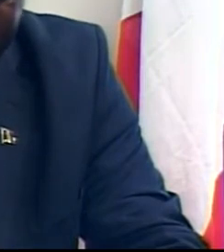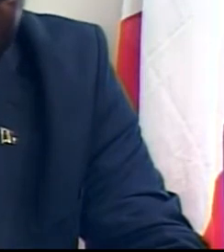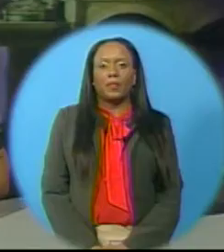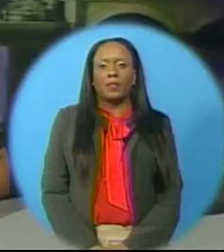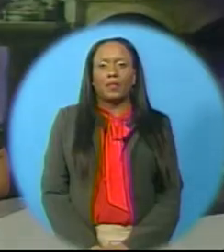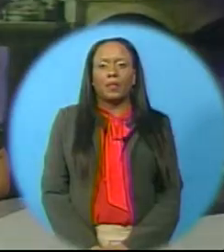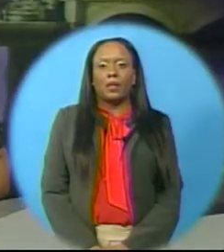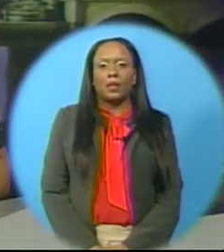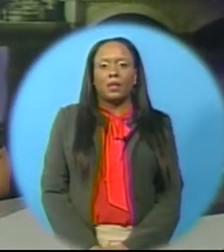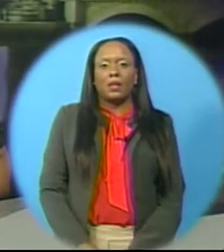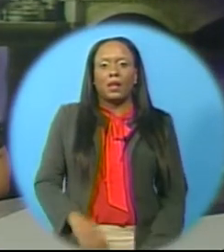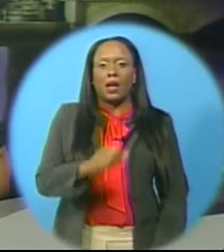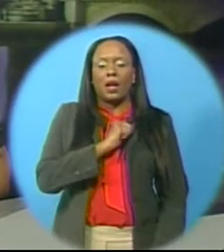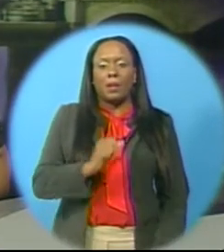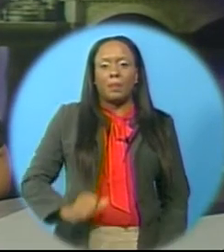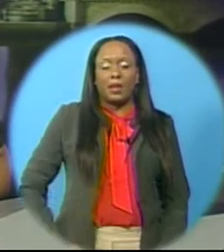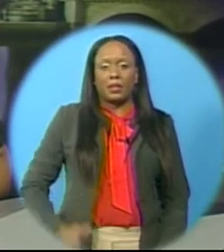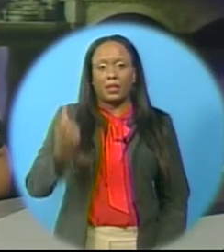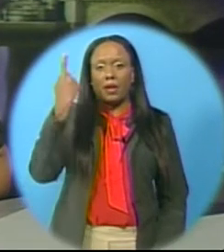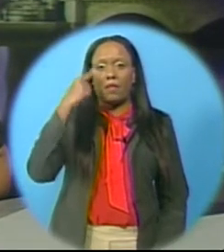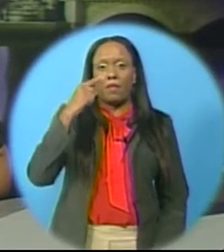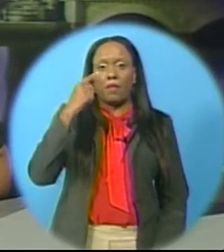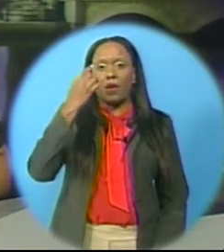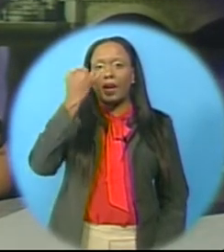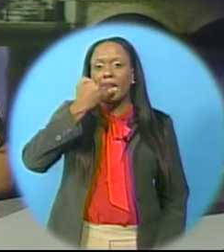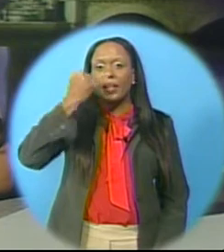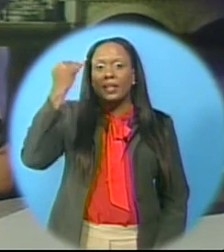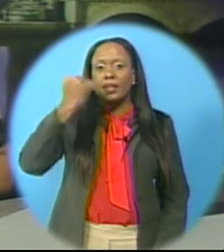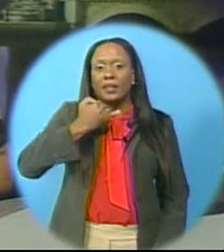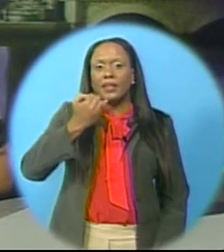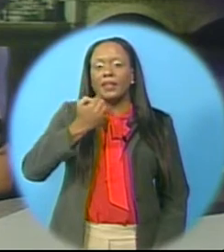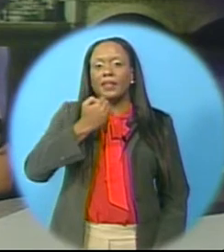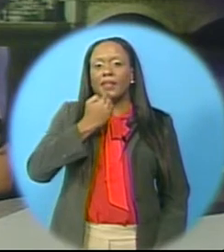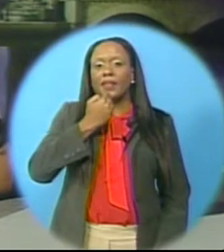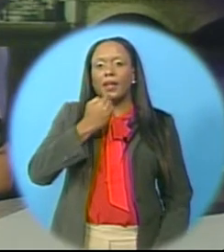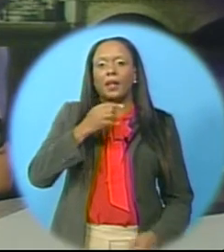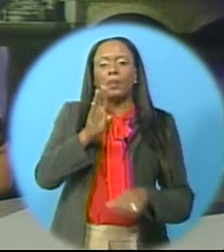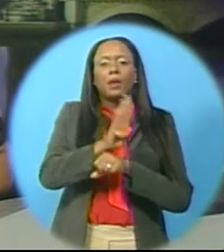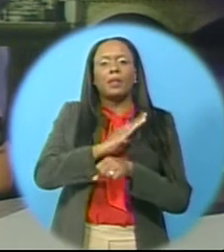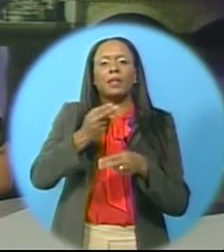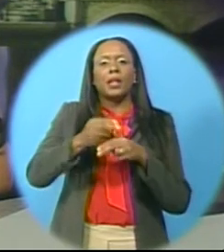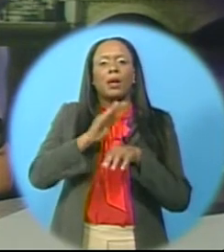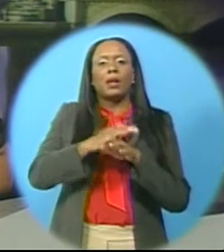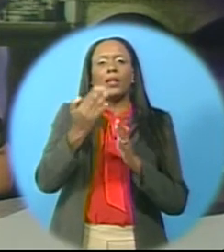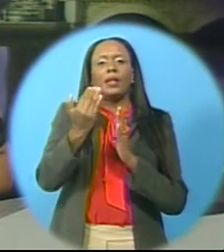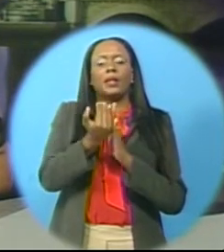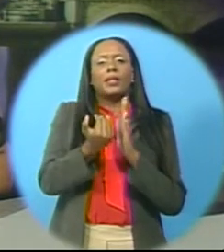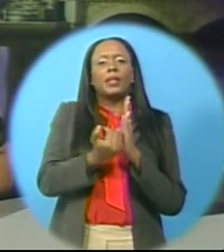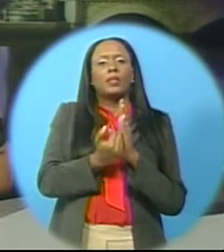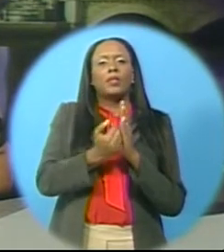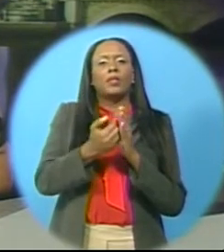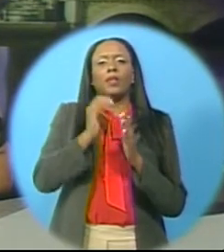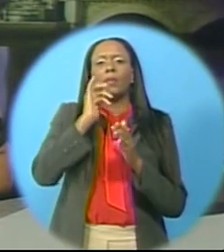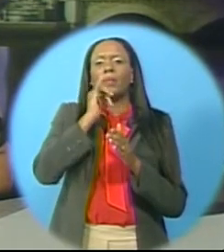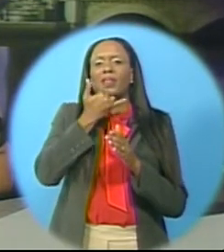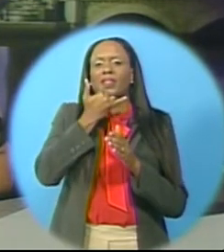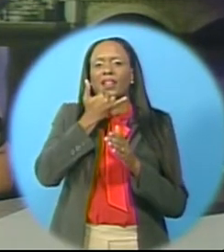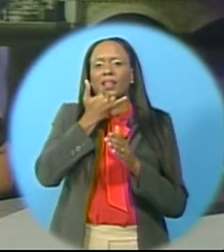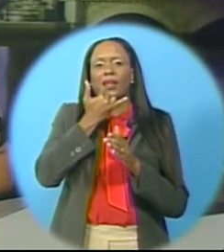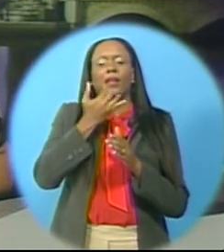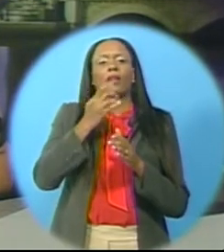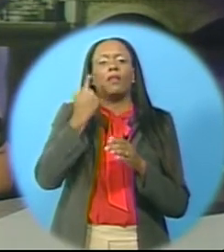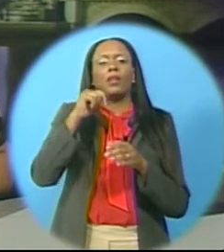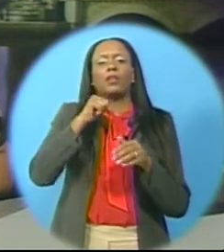relations. Meantime, Ambassador Serpi acknowledged that placing Barbados on the list was a mistake, and he says that the signing of this